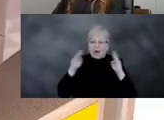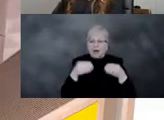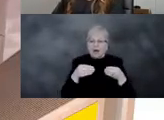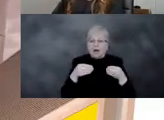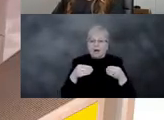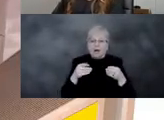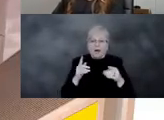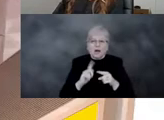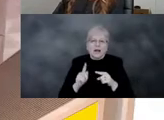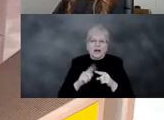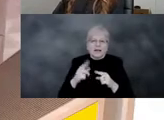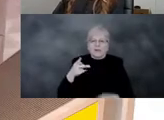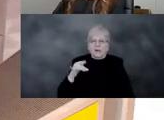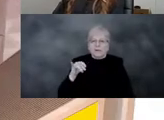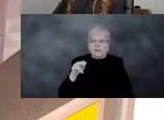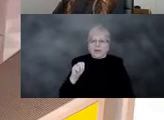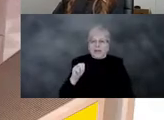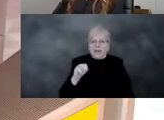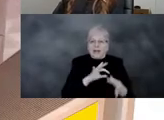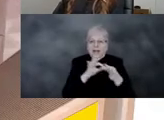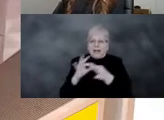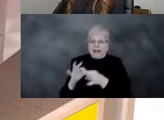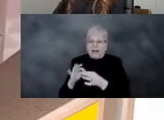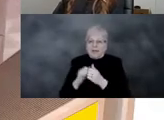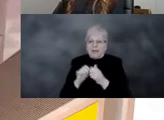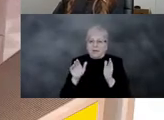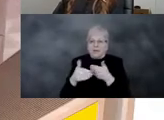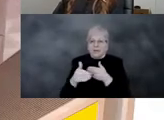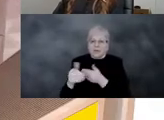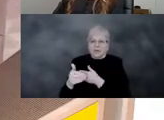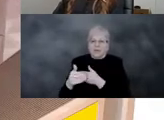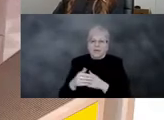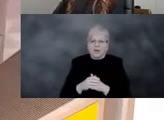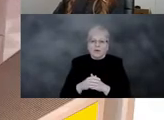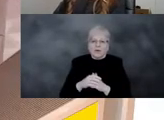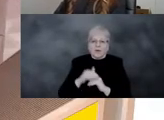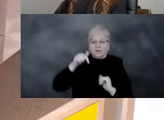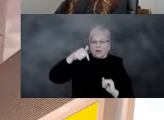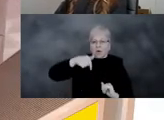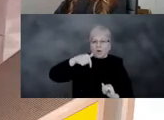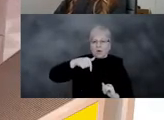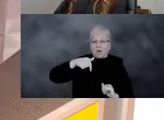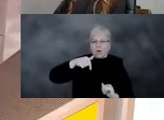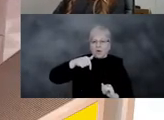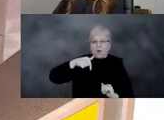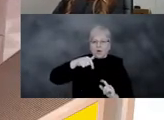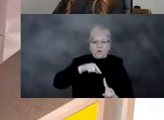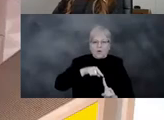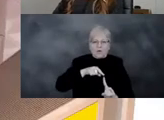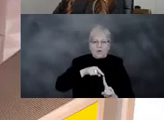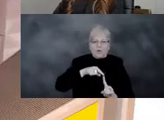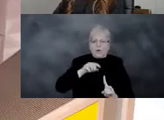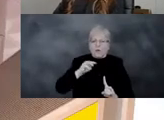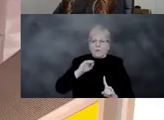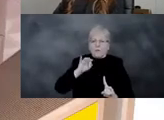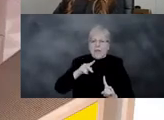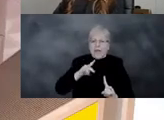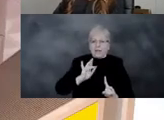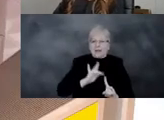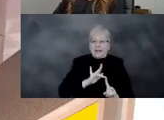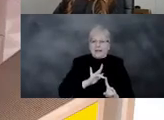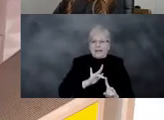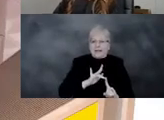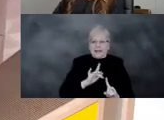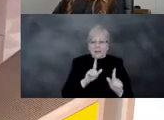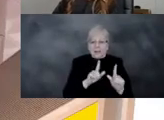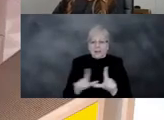pins on the map so we're going to go back down to the bottom toolbar and open the map and locate the exhibit hall